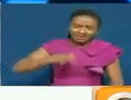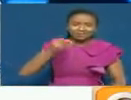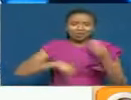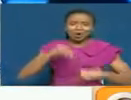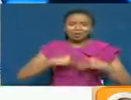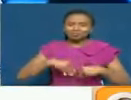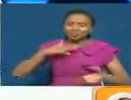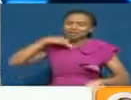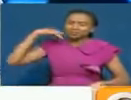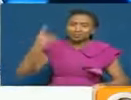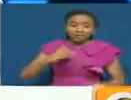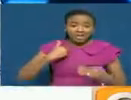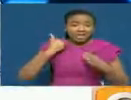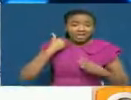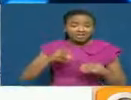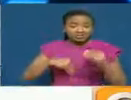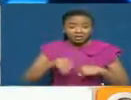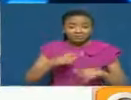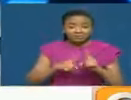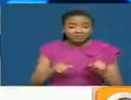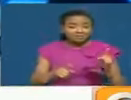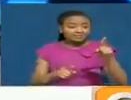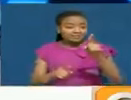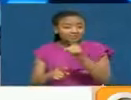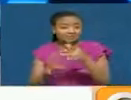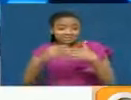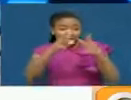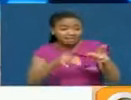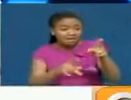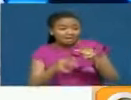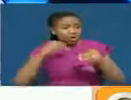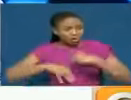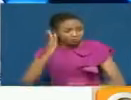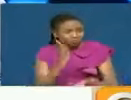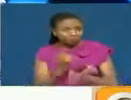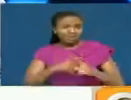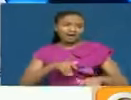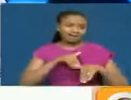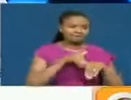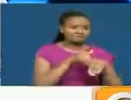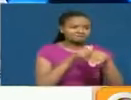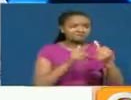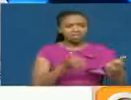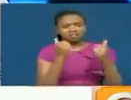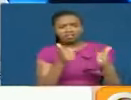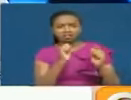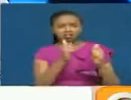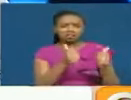with corrupt leaders, what do? We follow them to the end of the world and vote them in overwhelming